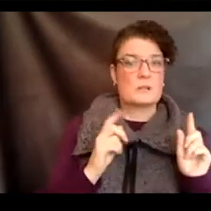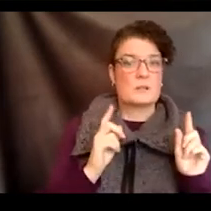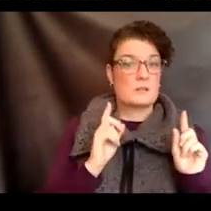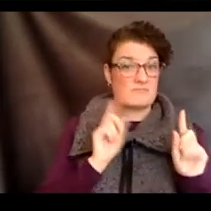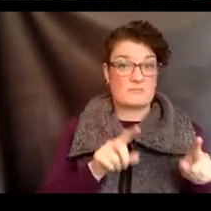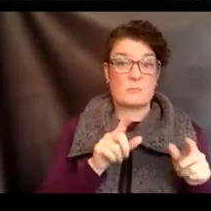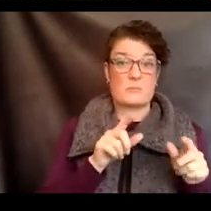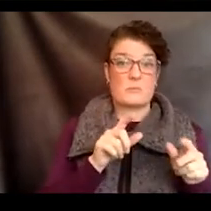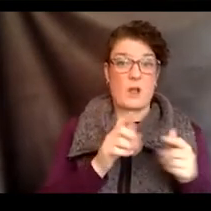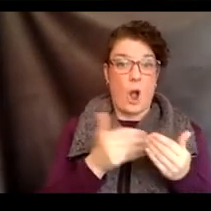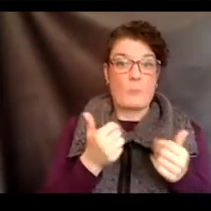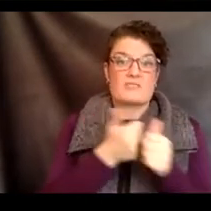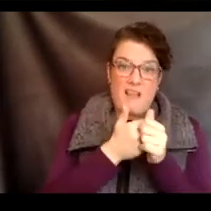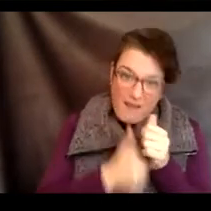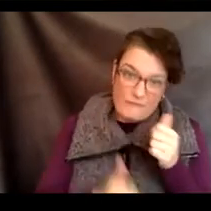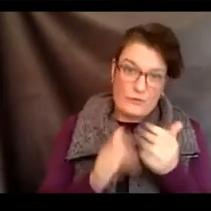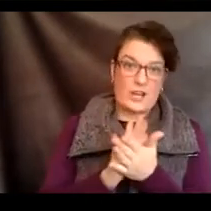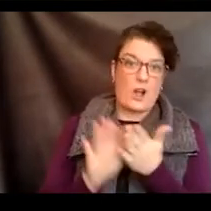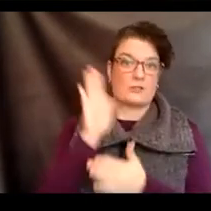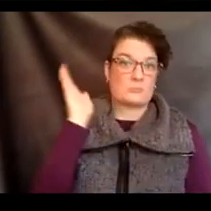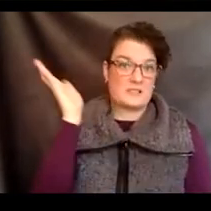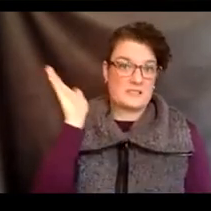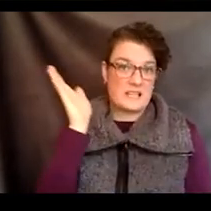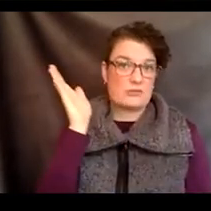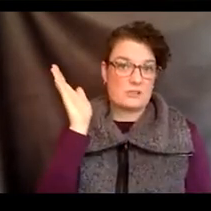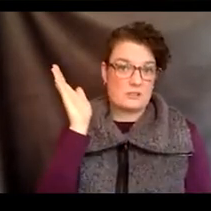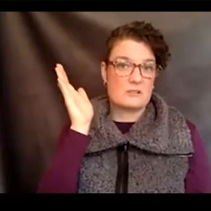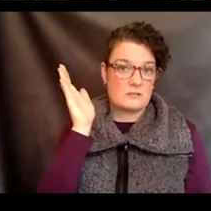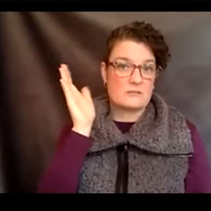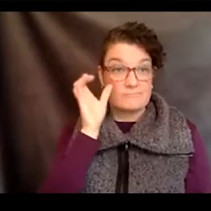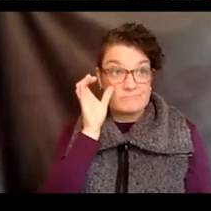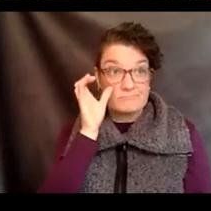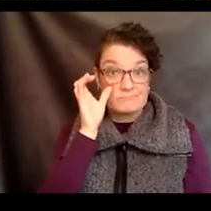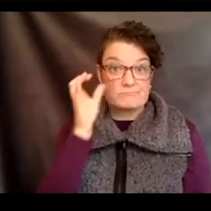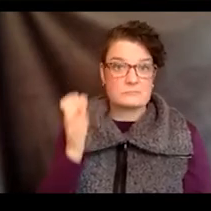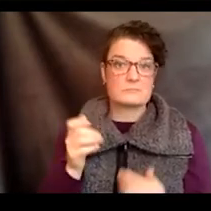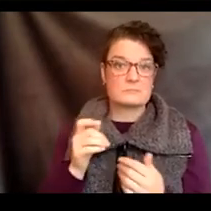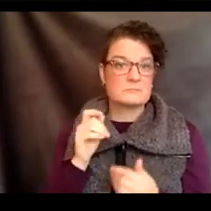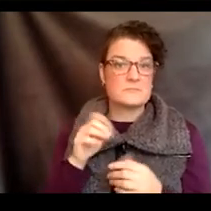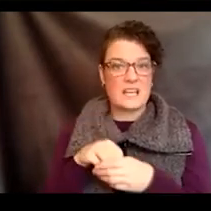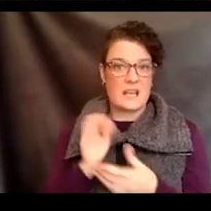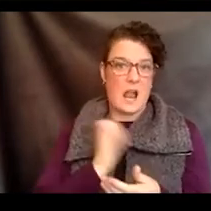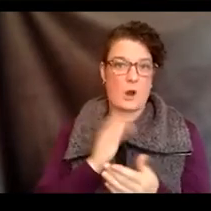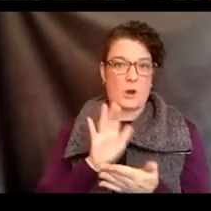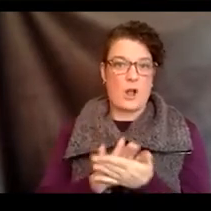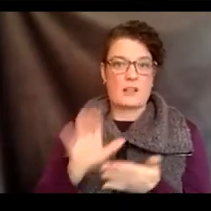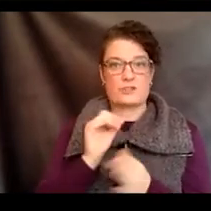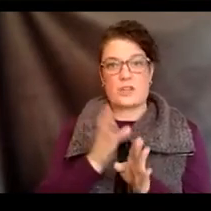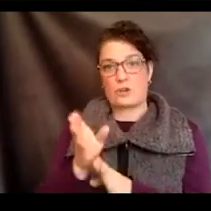college almost every single college presentation in the school's College and Career Center. And that